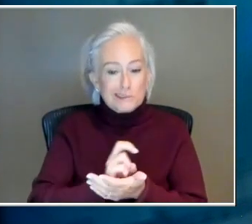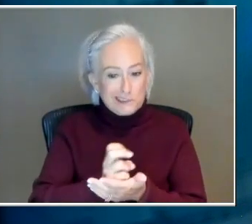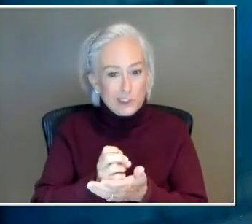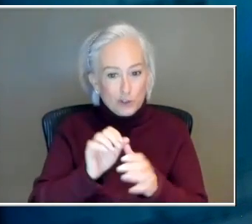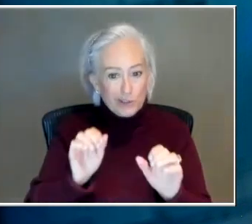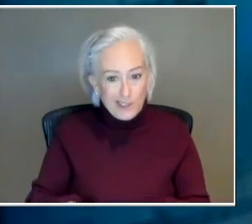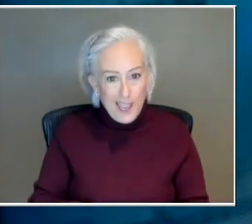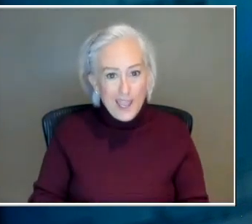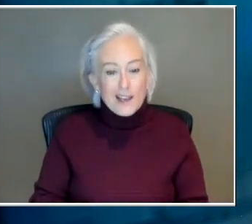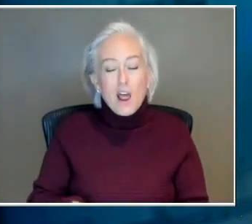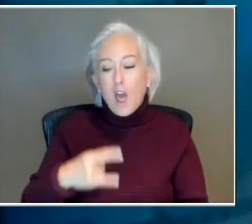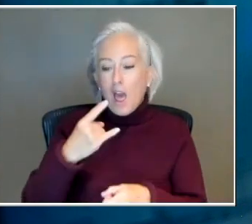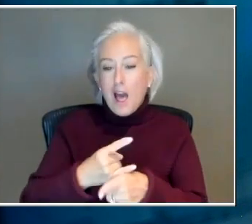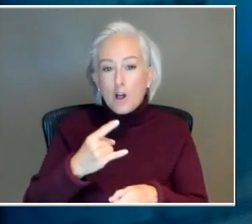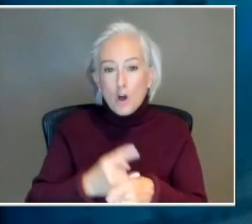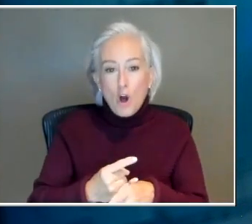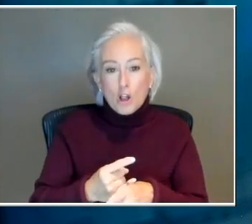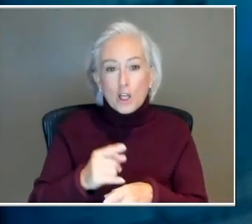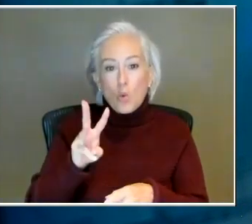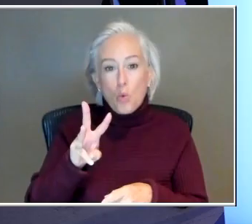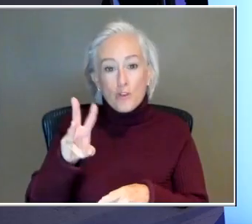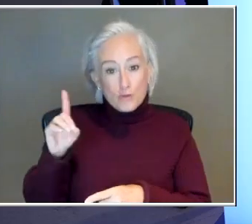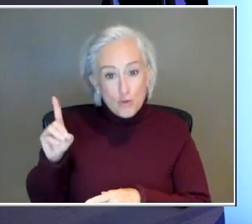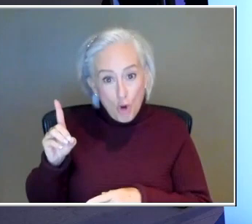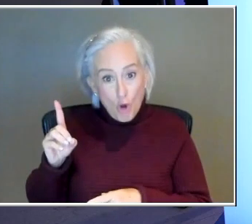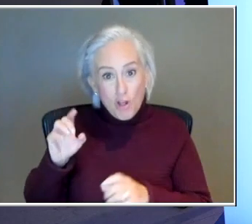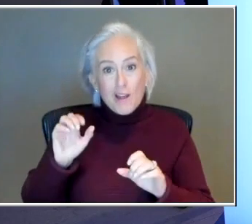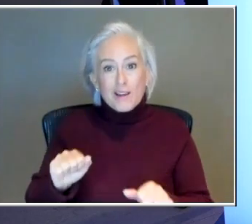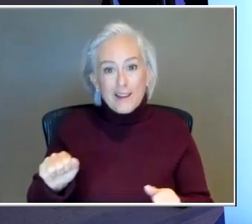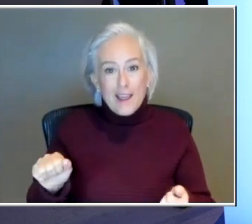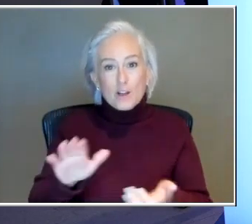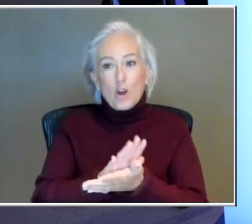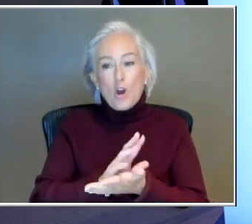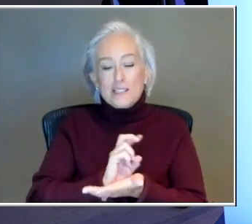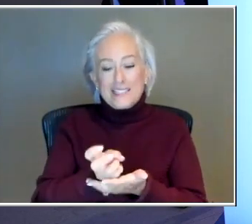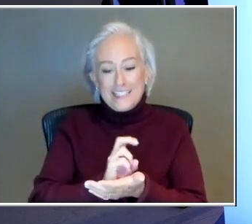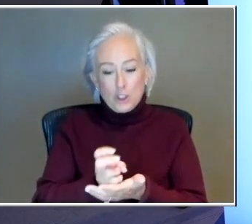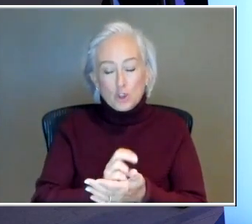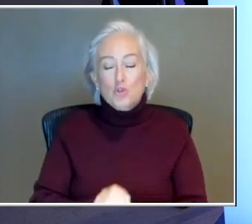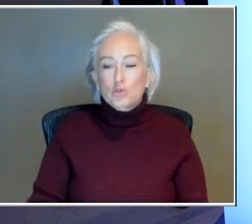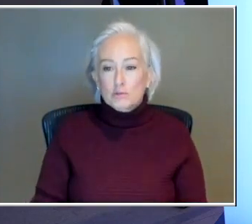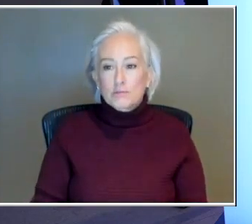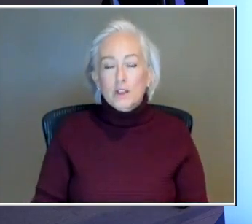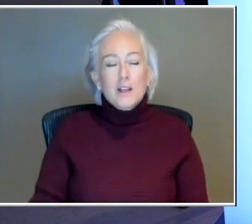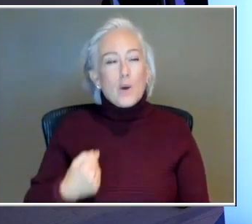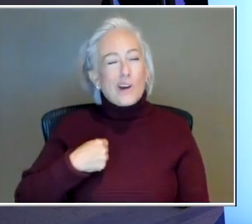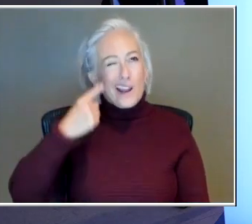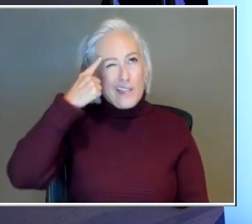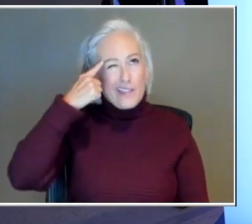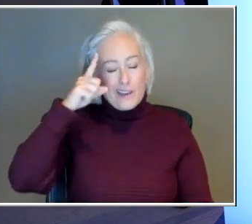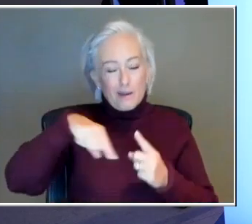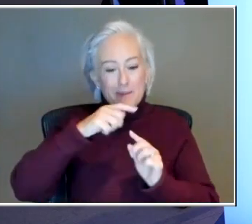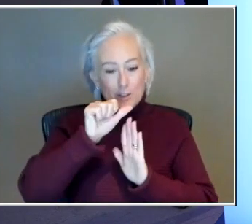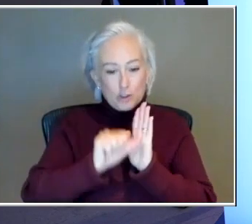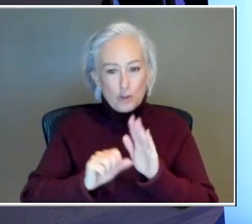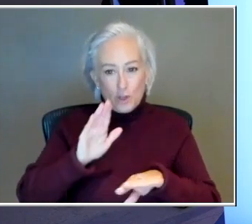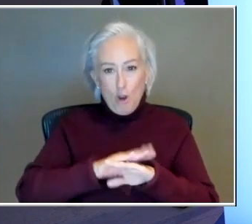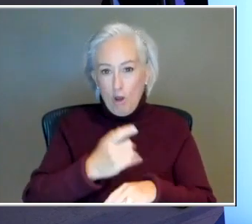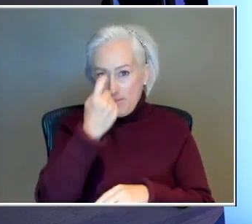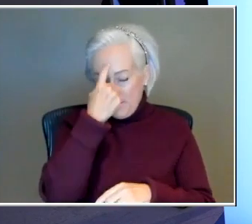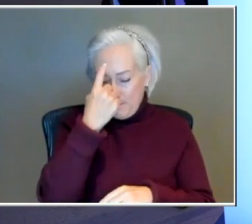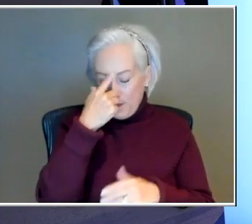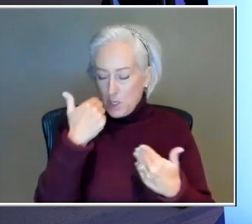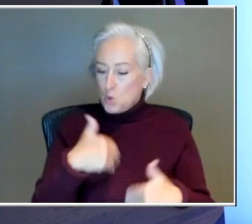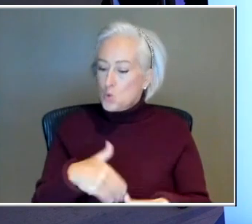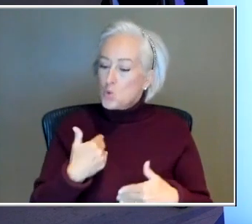two of the more common medical causes of seizures. Jeremy wants to know, when I think of surgery on the brain, it sounds very intense, and it's a lot, but